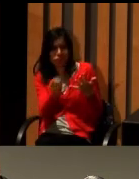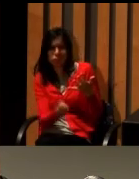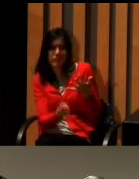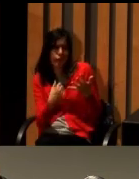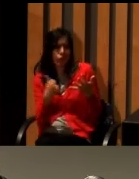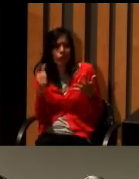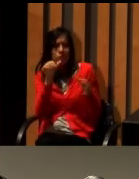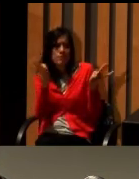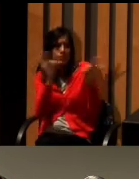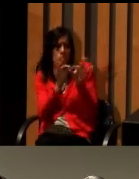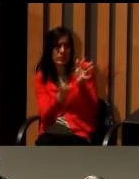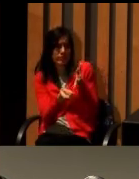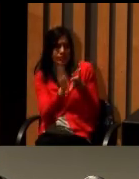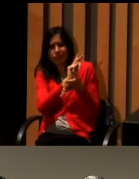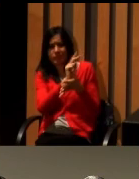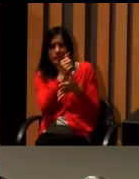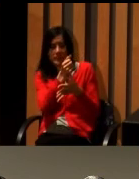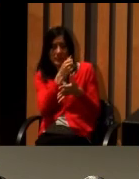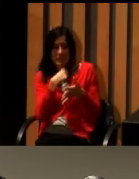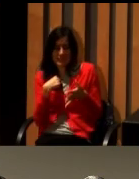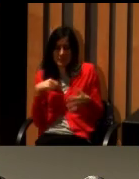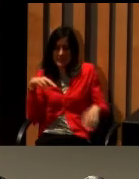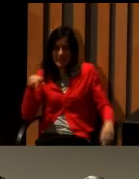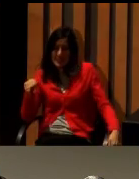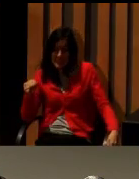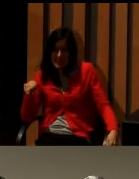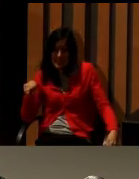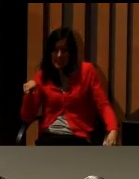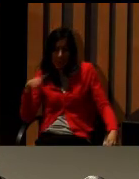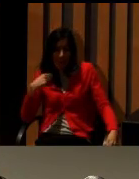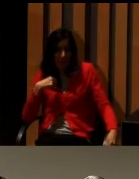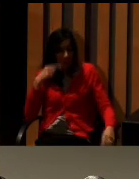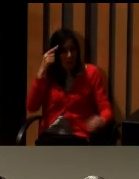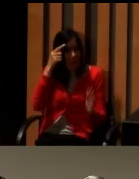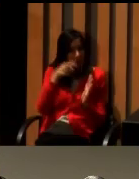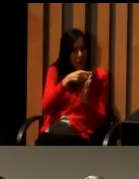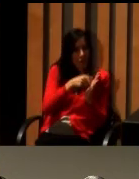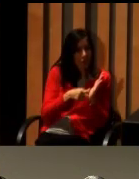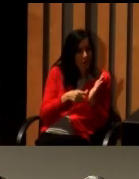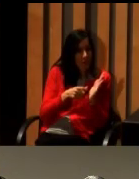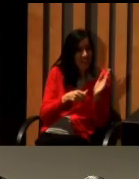And I can't help but go back to that moment and that child, because